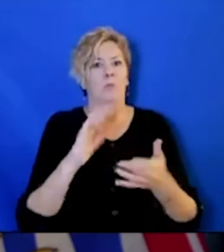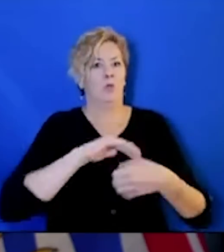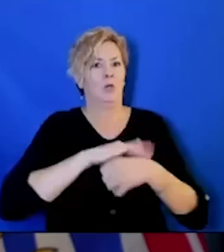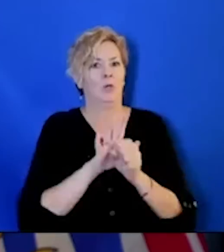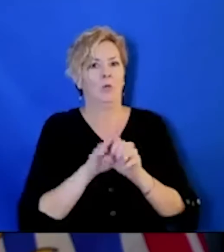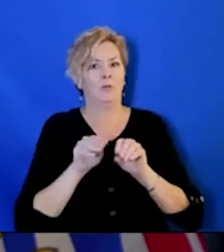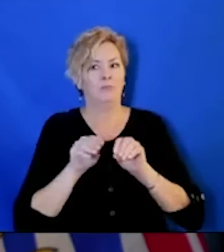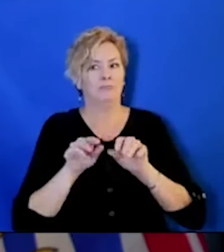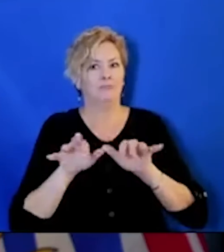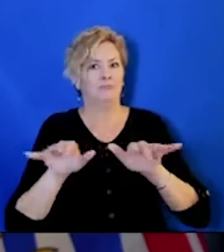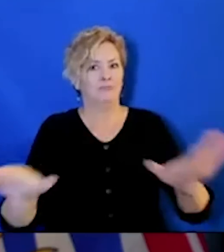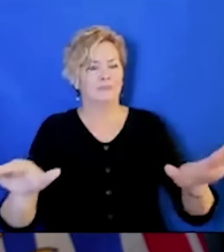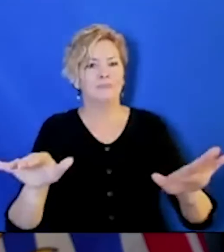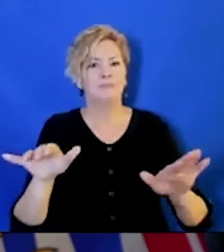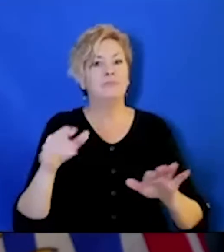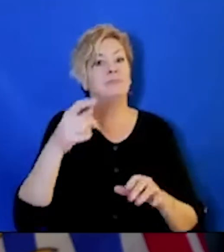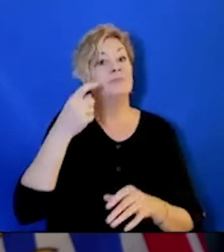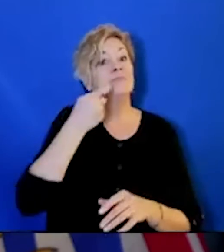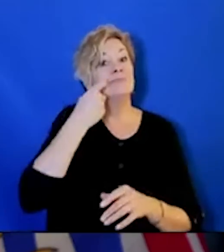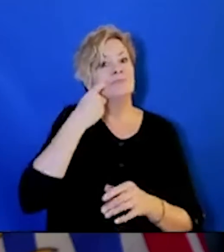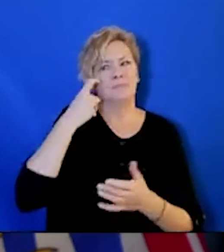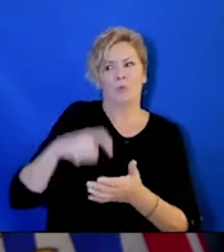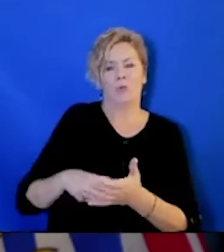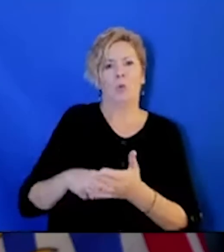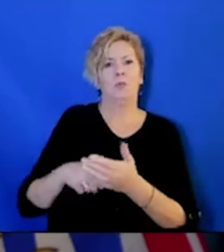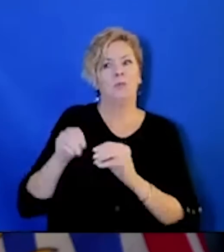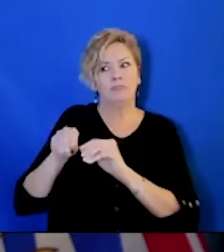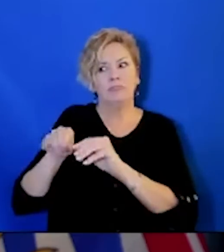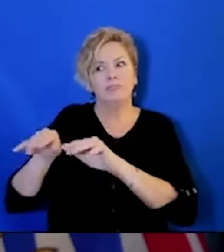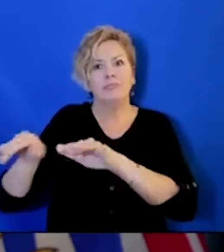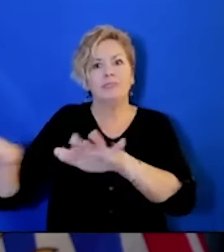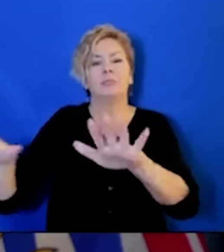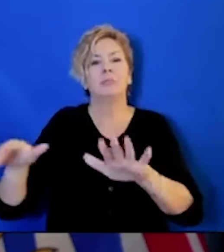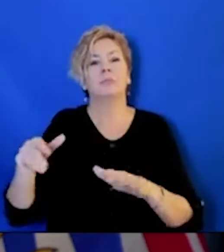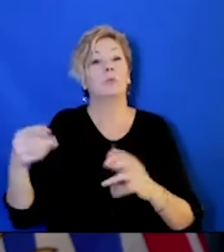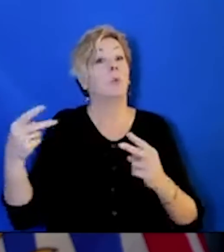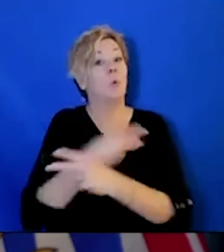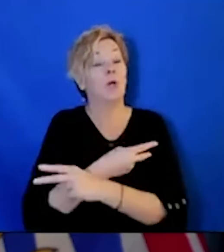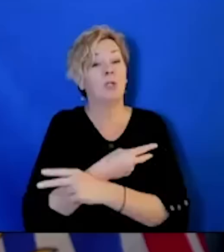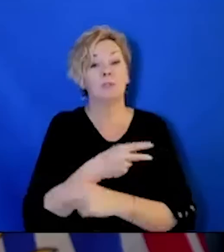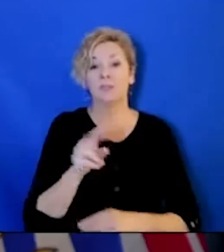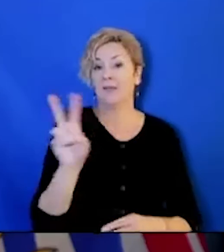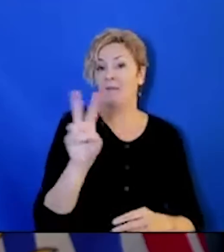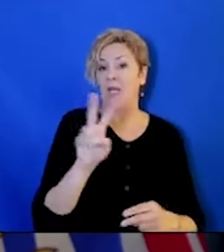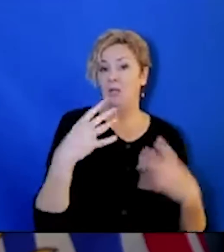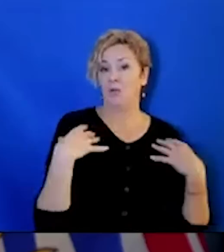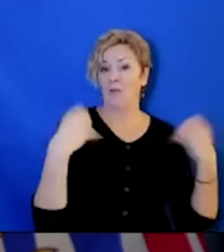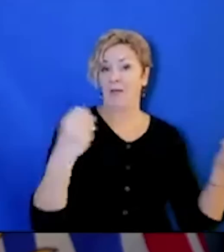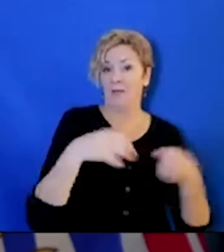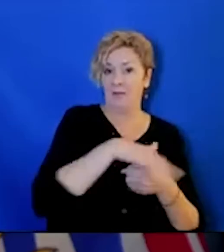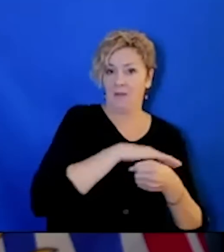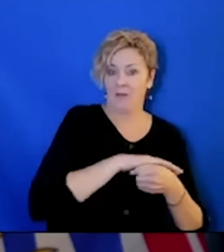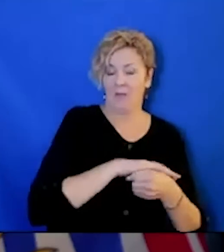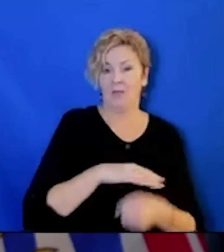province, particularly, as we know, in the Fraser Health and Vancouver Coastal Health regions. And when we look back at the people who were